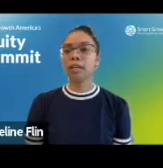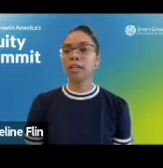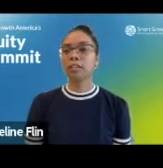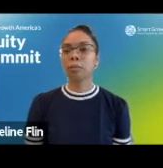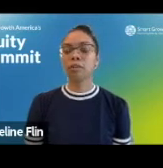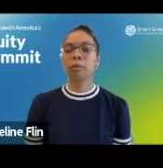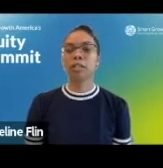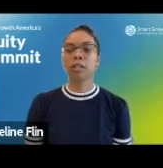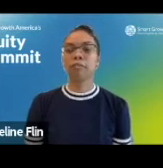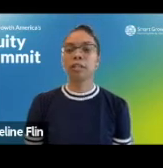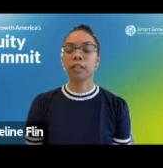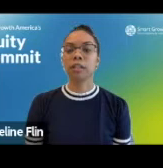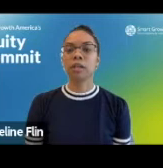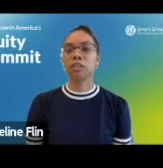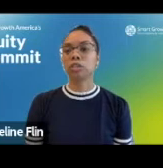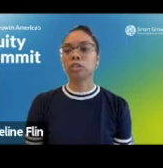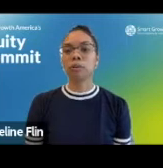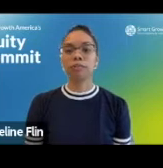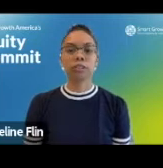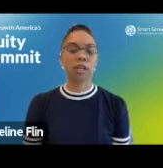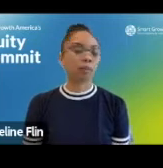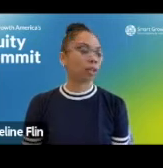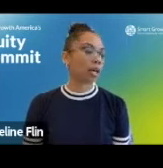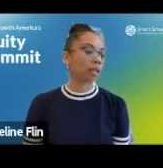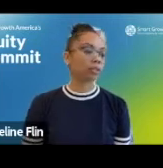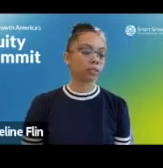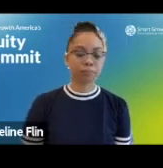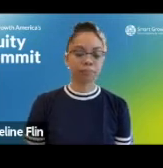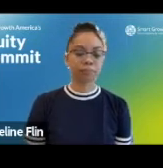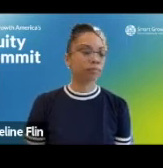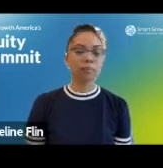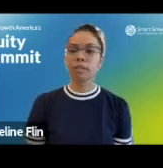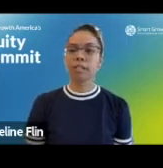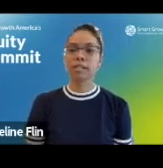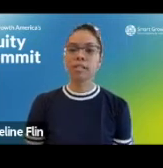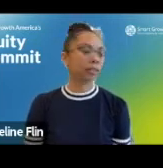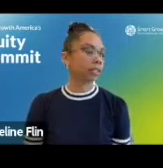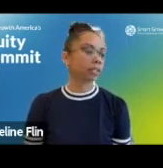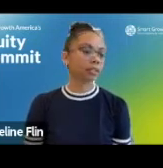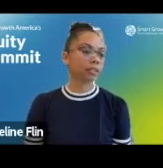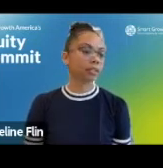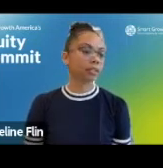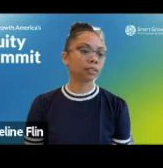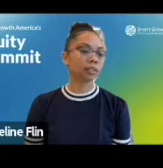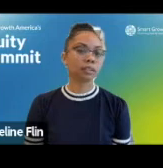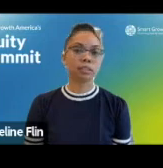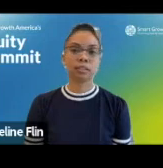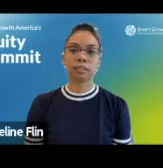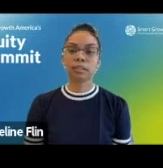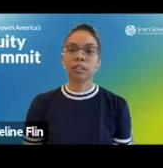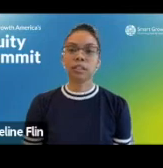possibly allocating some of our project funding to support first-time homebuyers. Next slide, please.